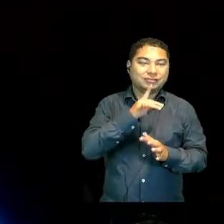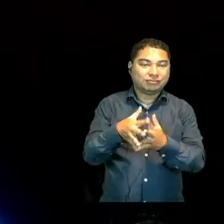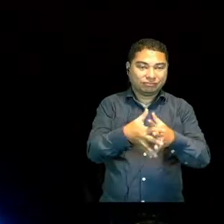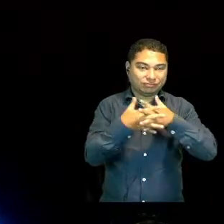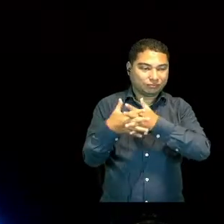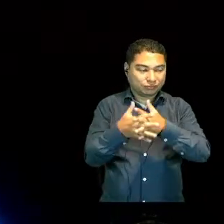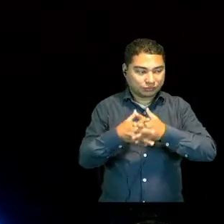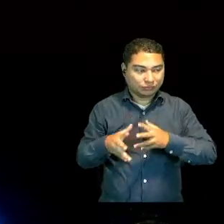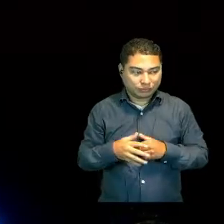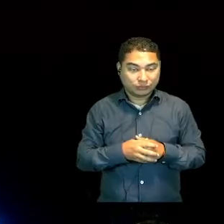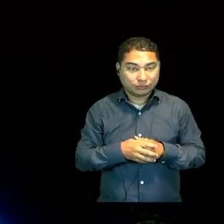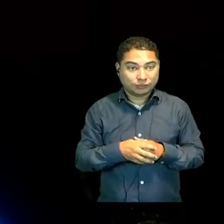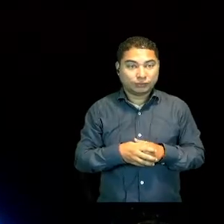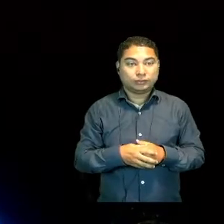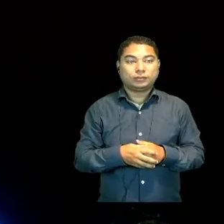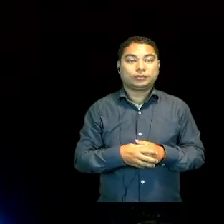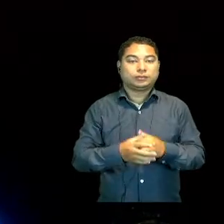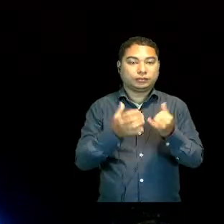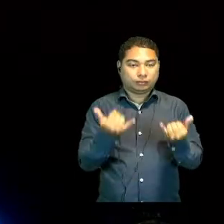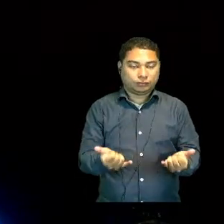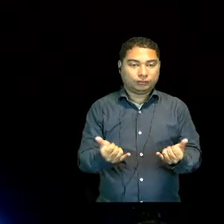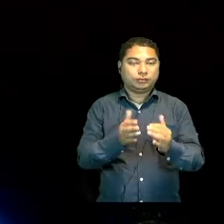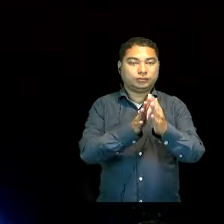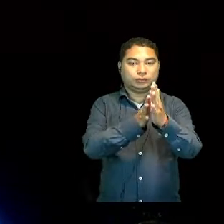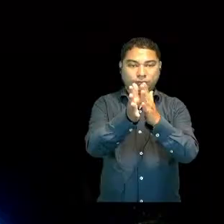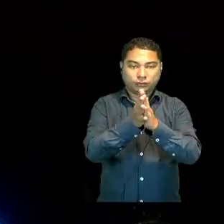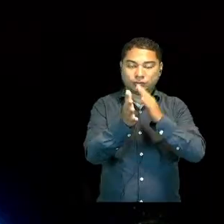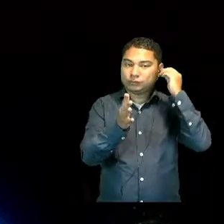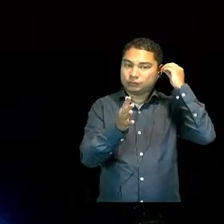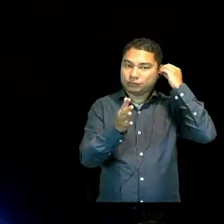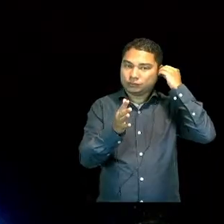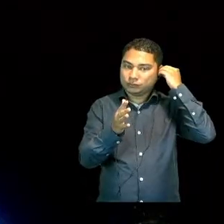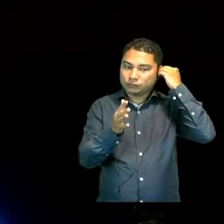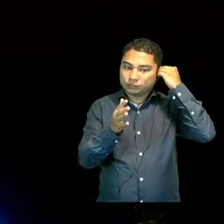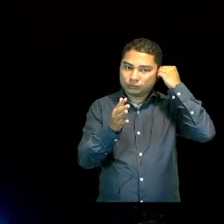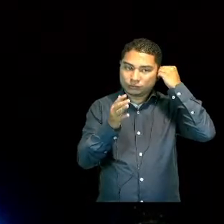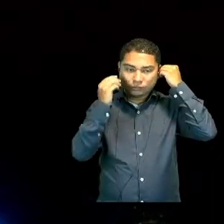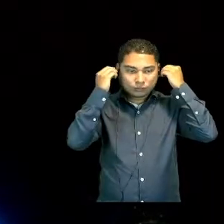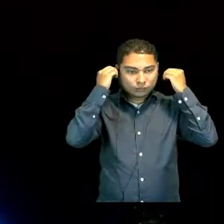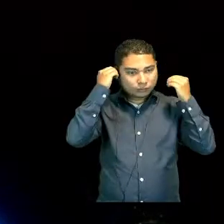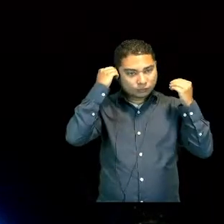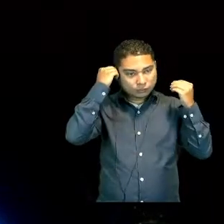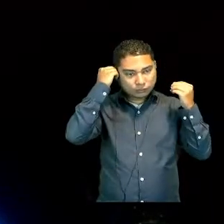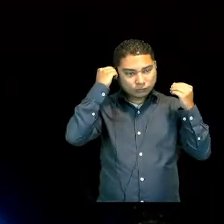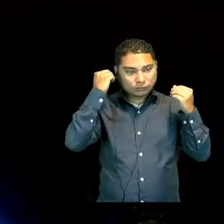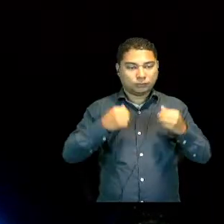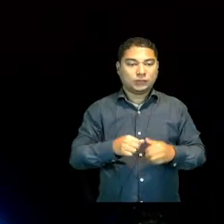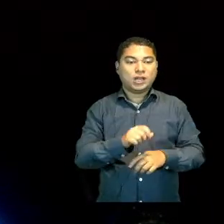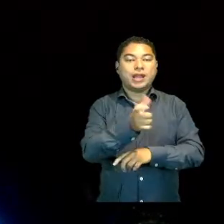Well, I should tell you that Gina and I are really enjoying our time here in Colombia,